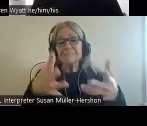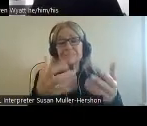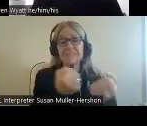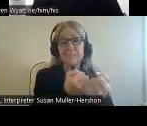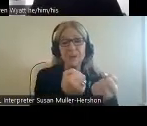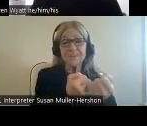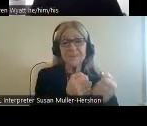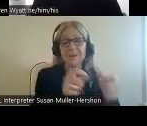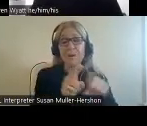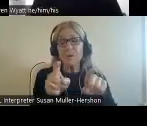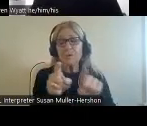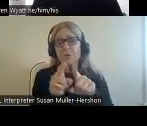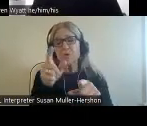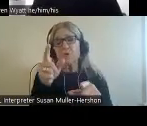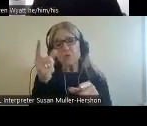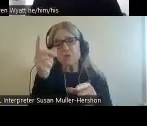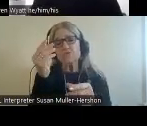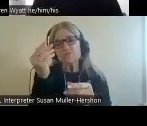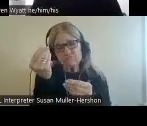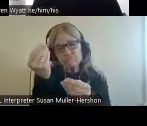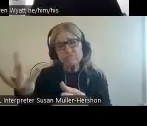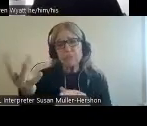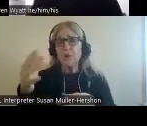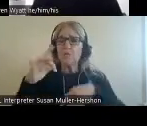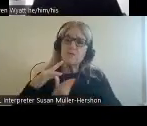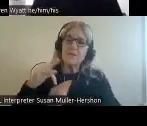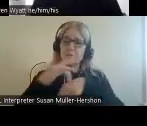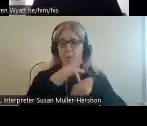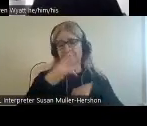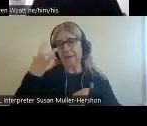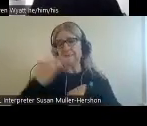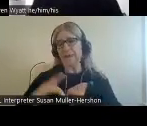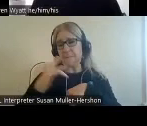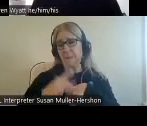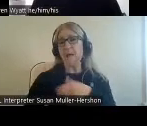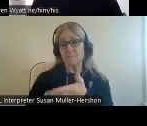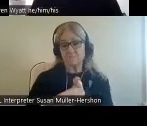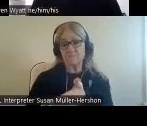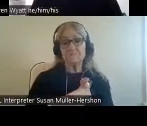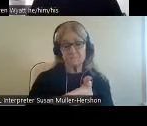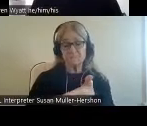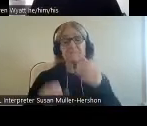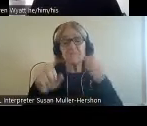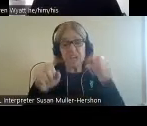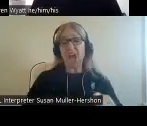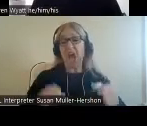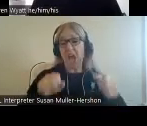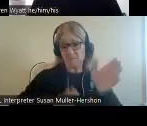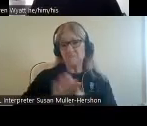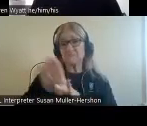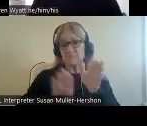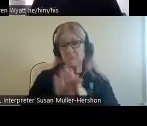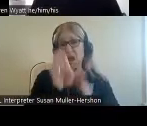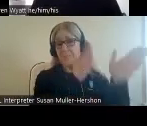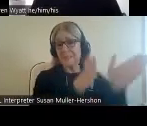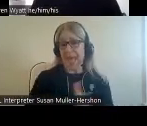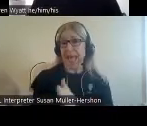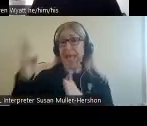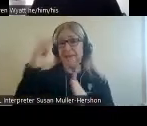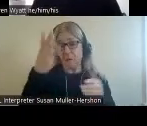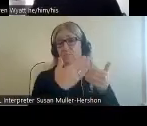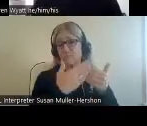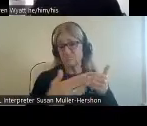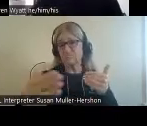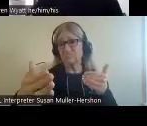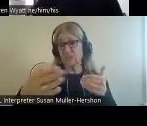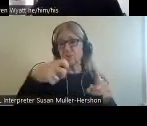to review resources that are available and to help come up with a plan moving forward for therapeutic